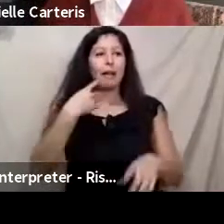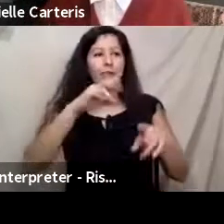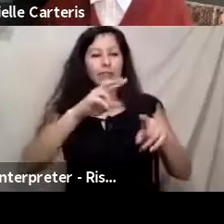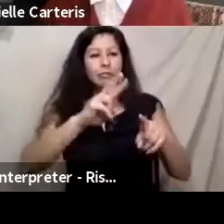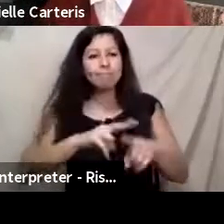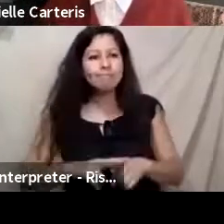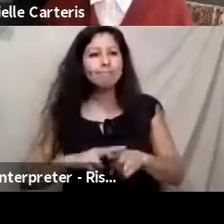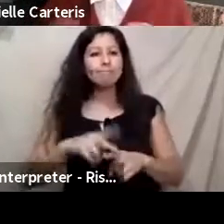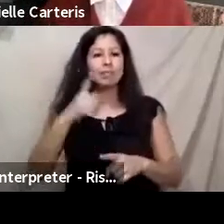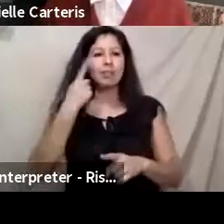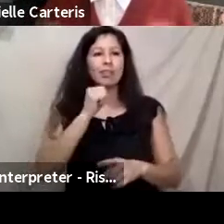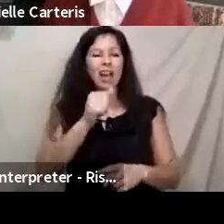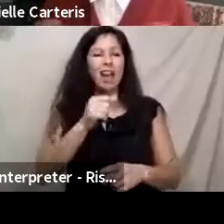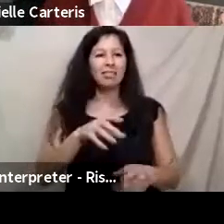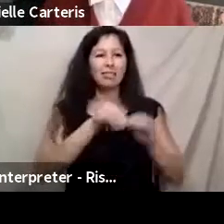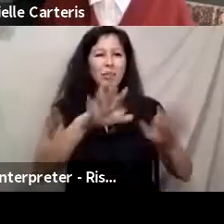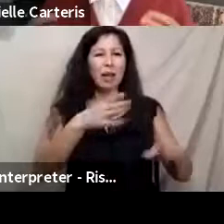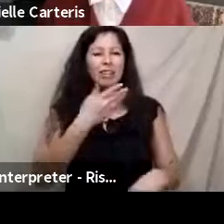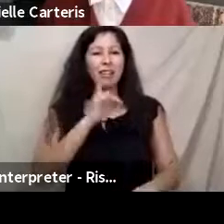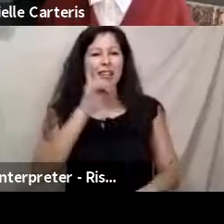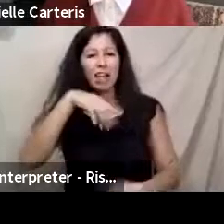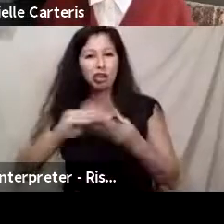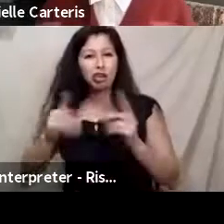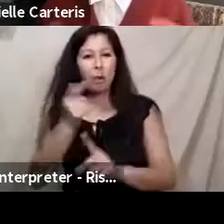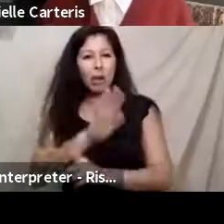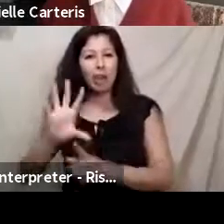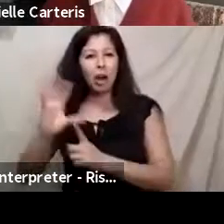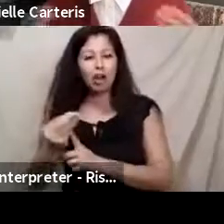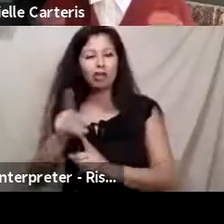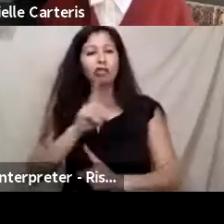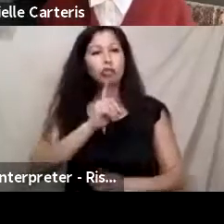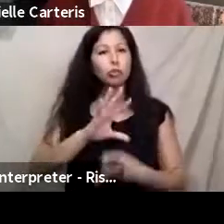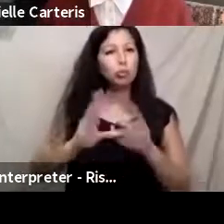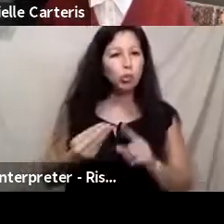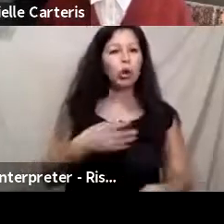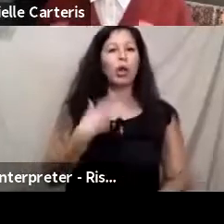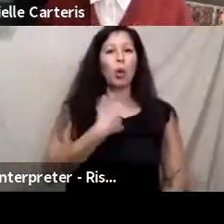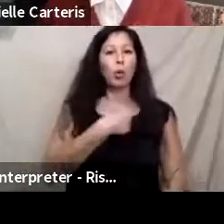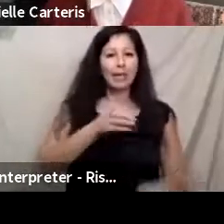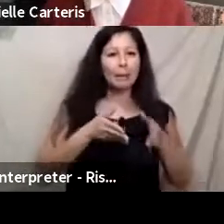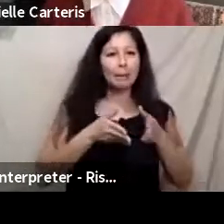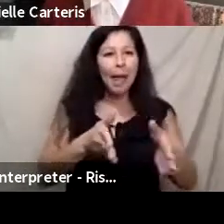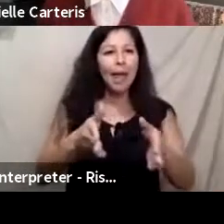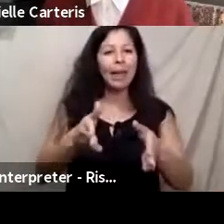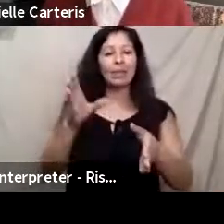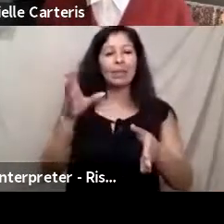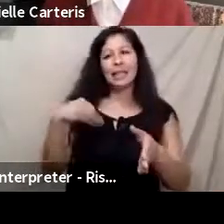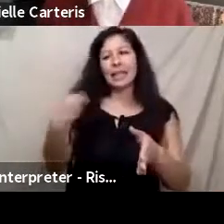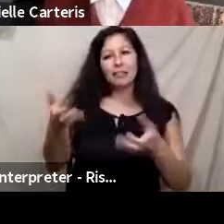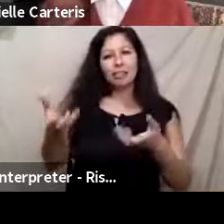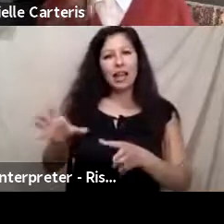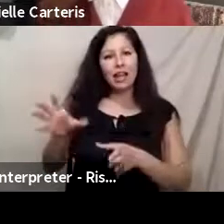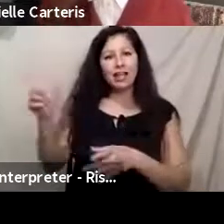for positive actions, because the truth is we need a path. People need a path so that they can be different and they can